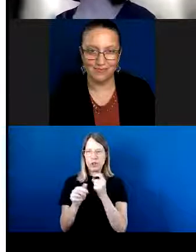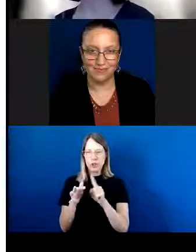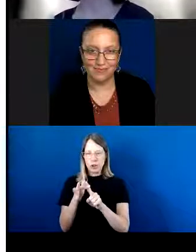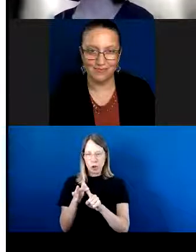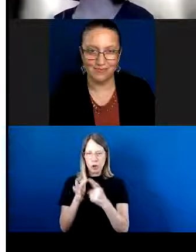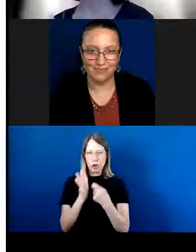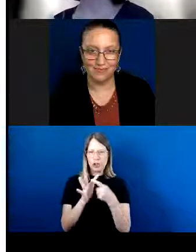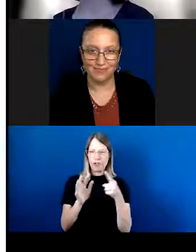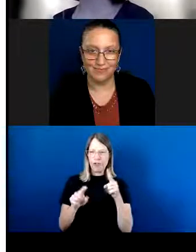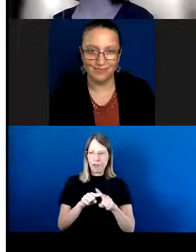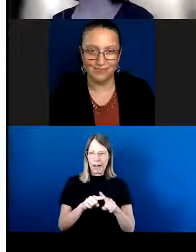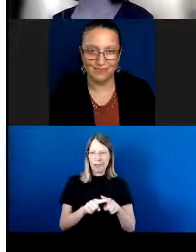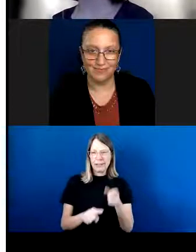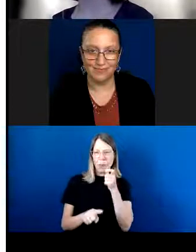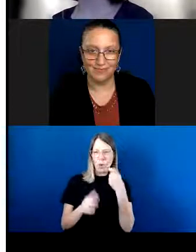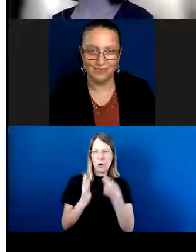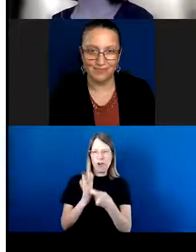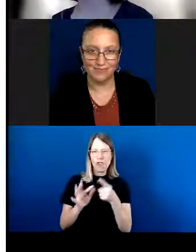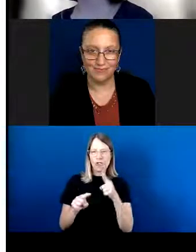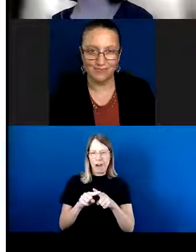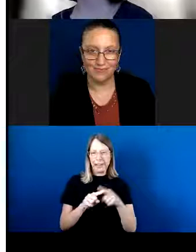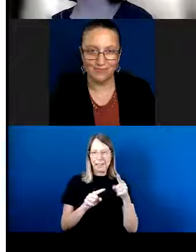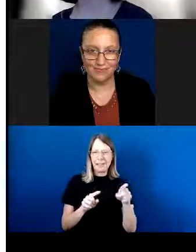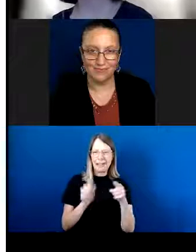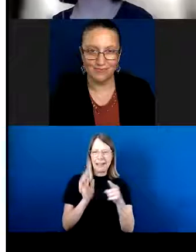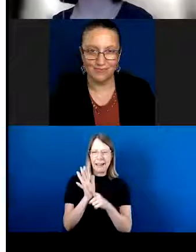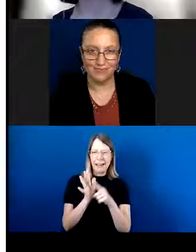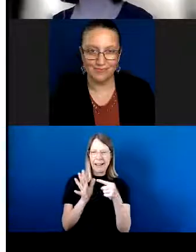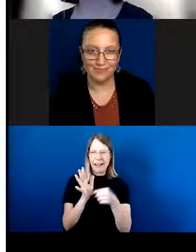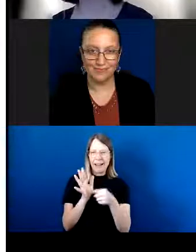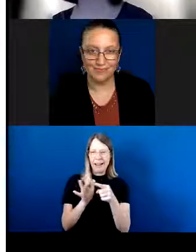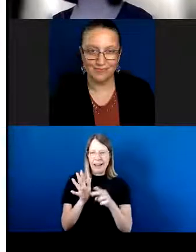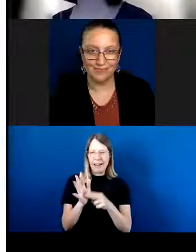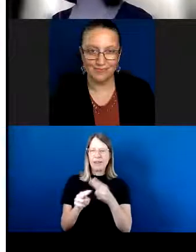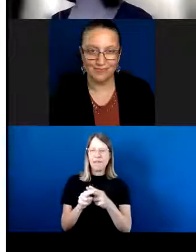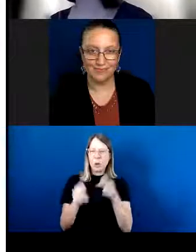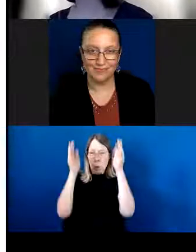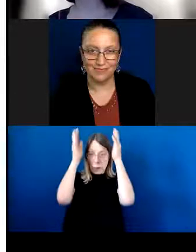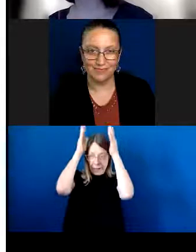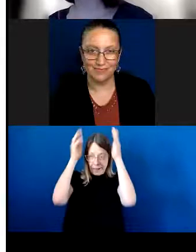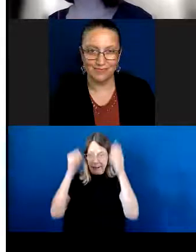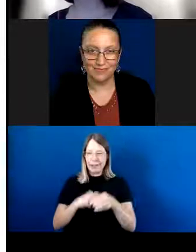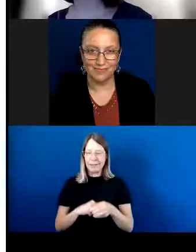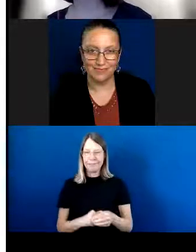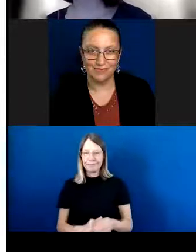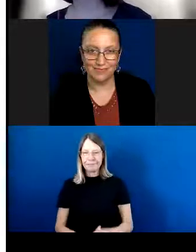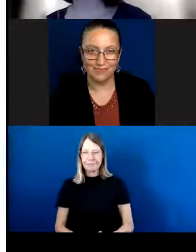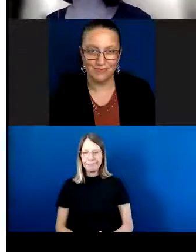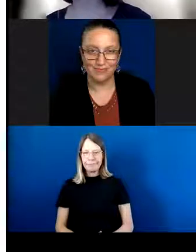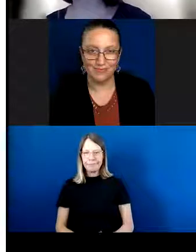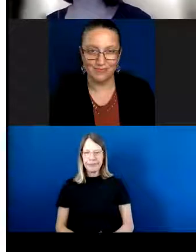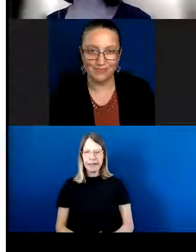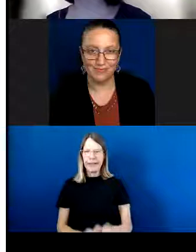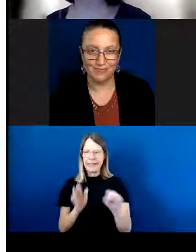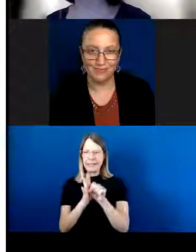And if you're an aficionado of Roman history, you will know that the early kings of Rome were titled Rex. The symbols around the outside of each